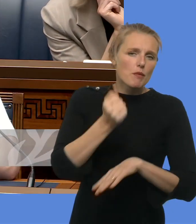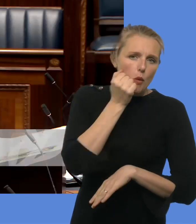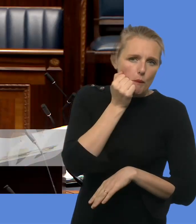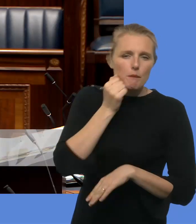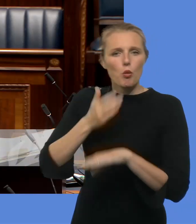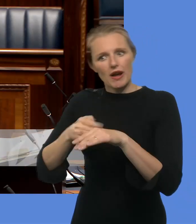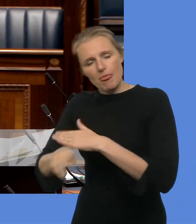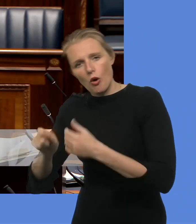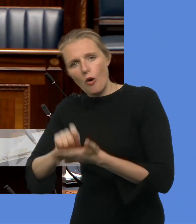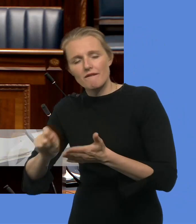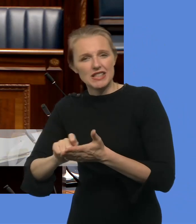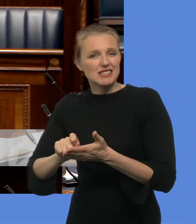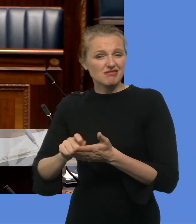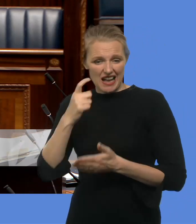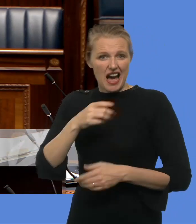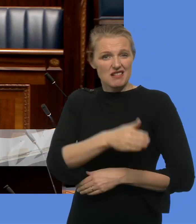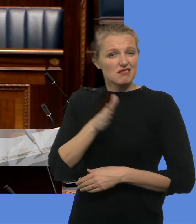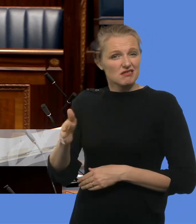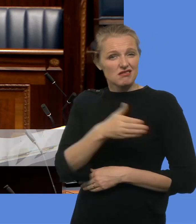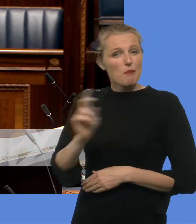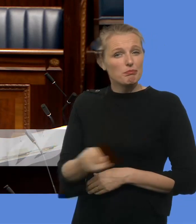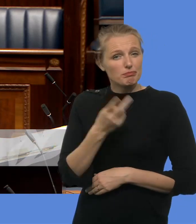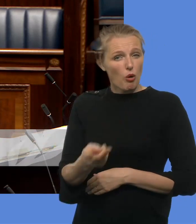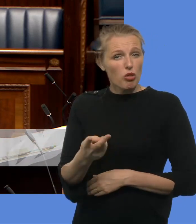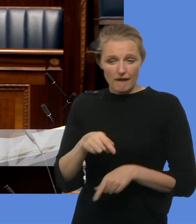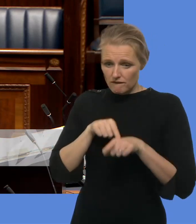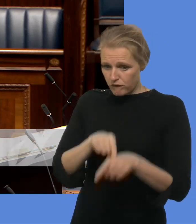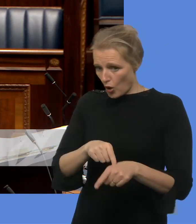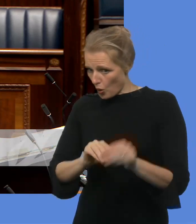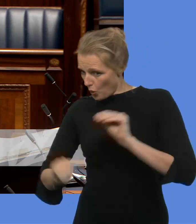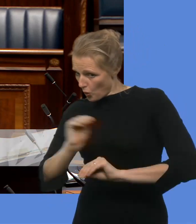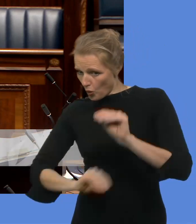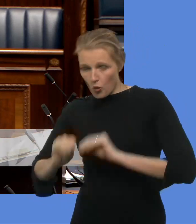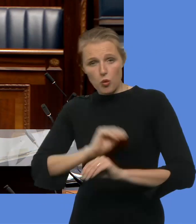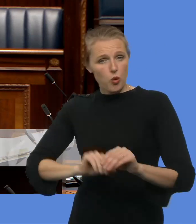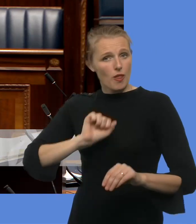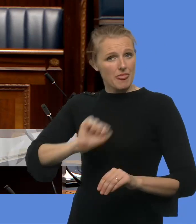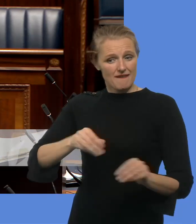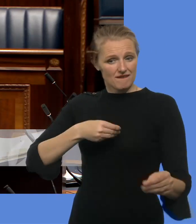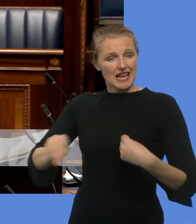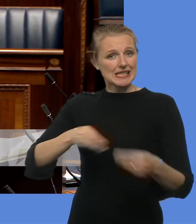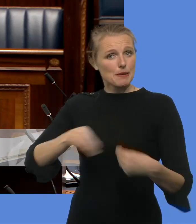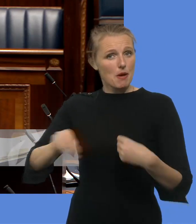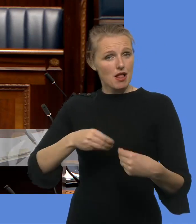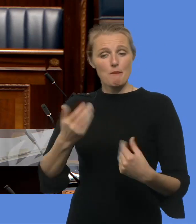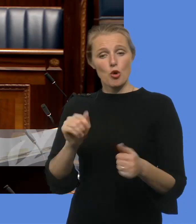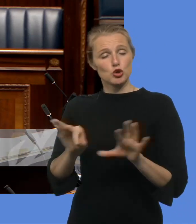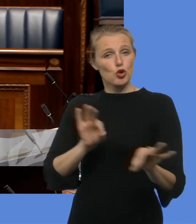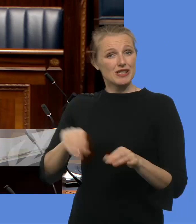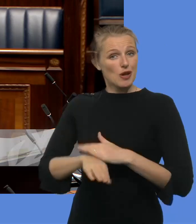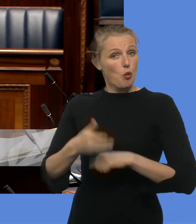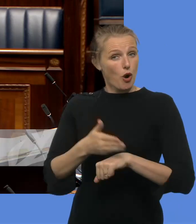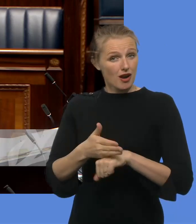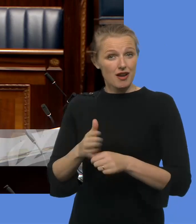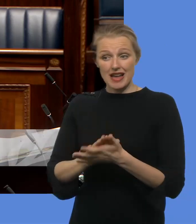mix of working from home or remotely and from the workplace, which aims to promote flexibility and choice at work, and which meets the needs